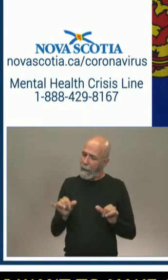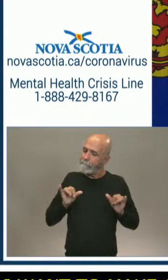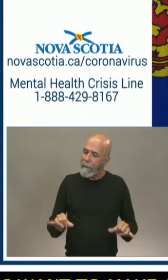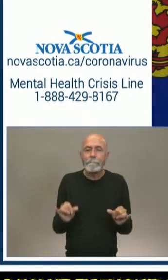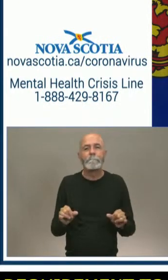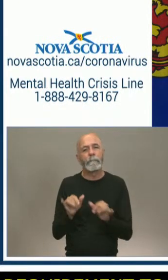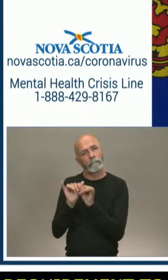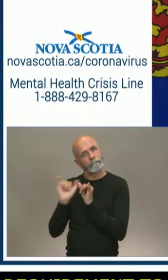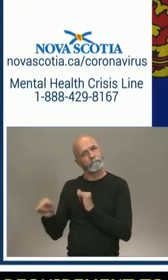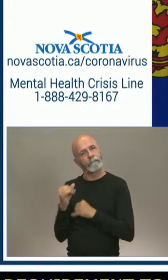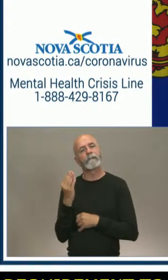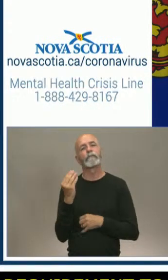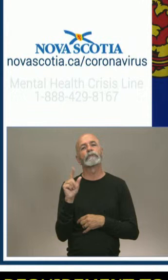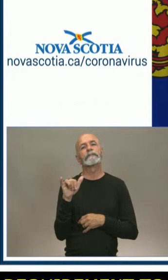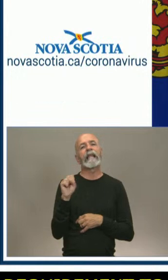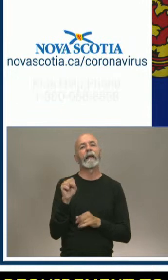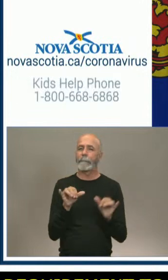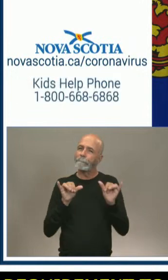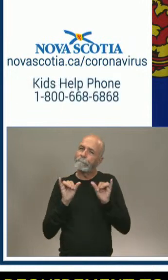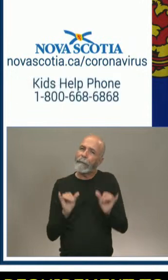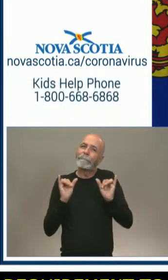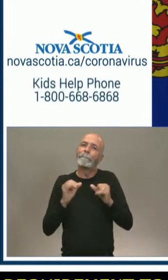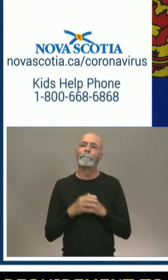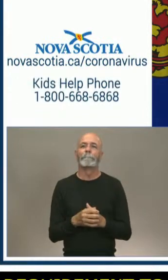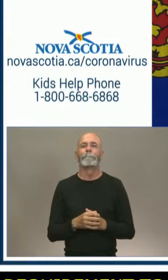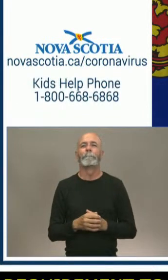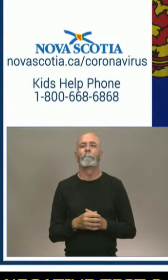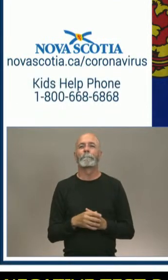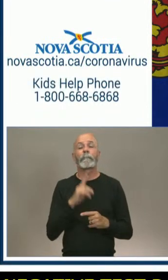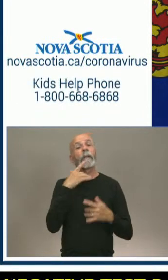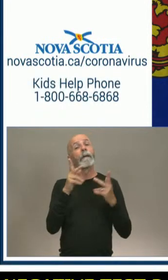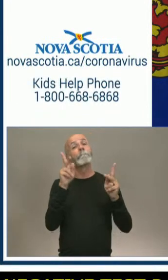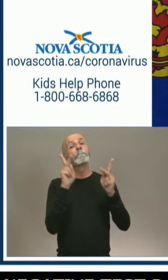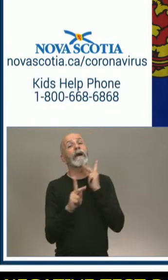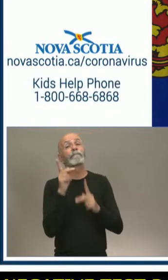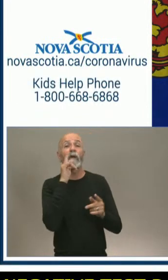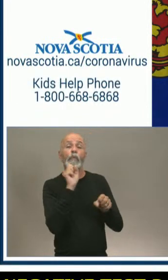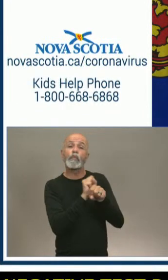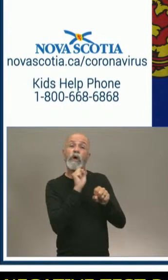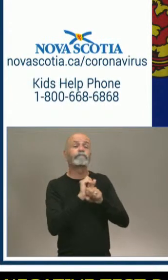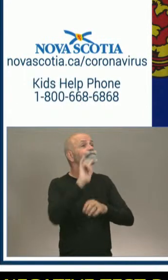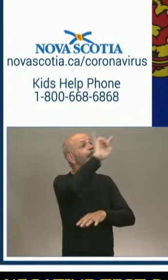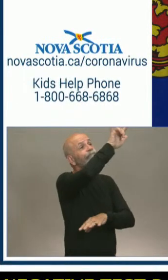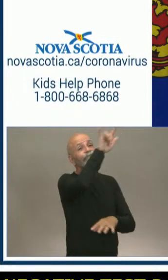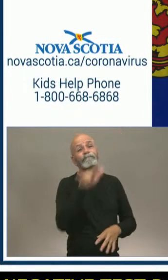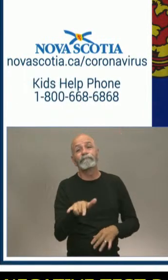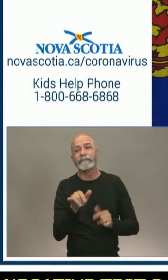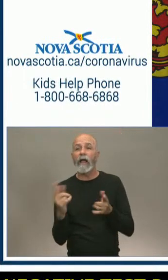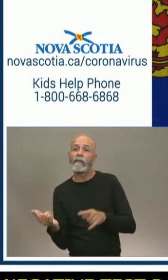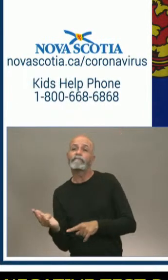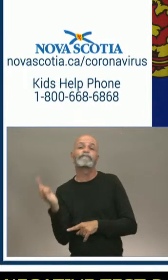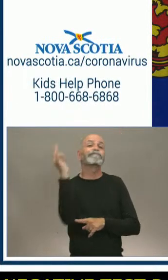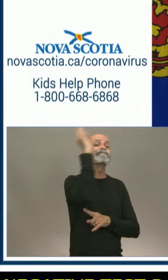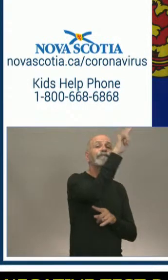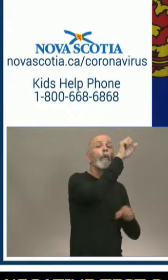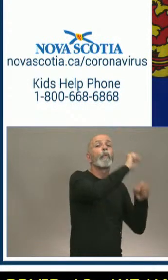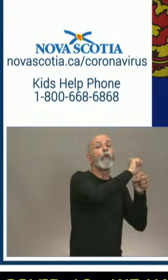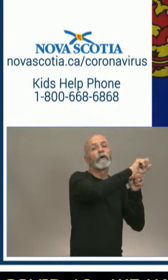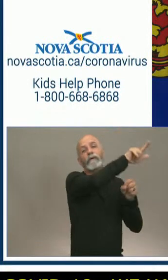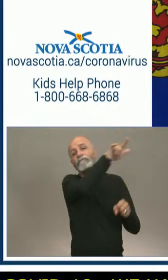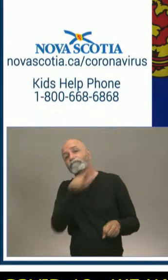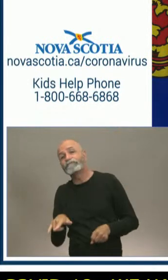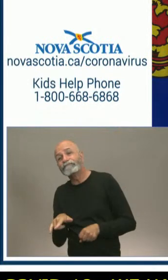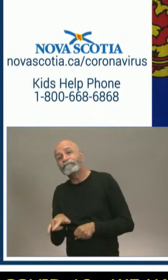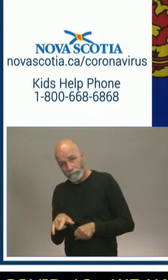working on a policy to support our rotational workers who are moving in and out of our province on a regular basis. And again, on Tuesday, we'll